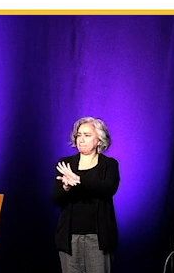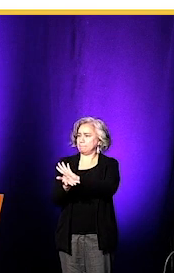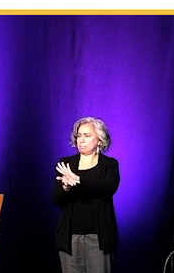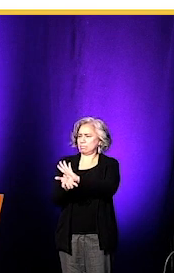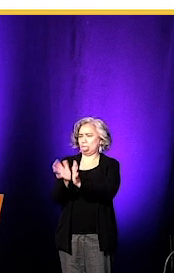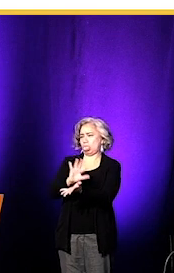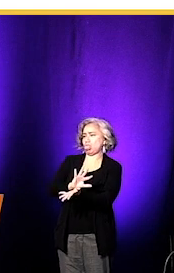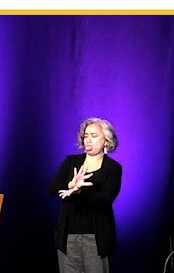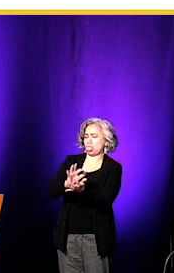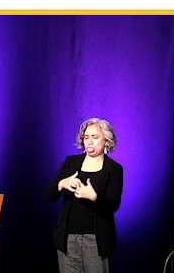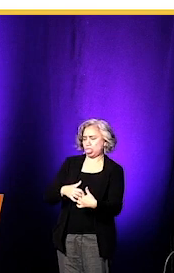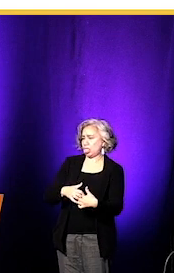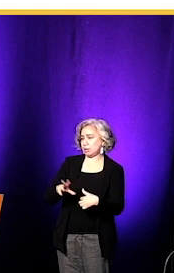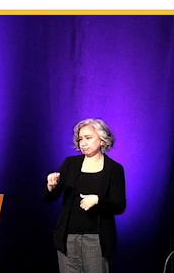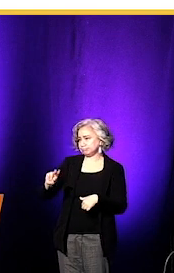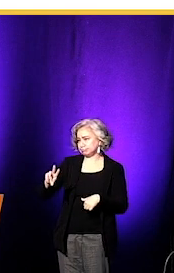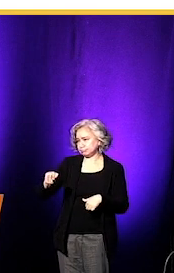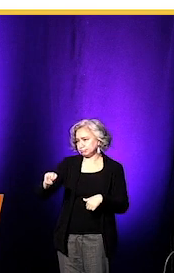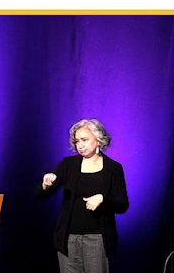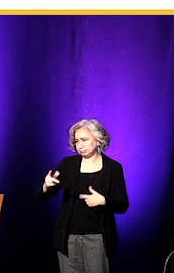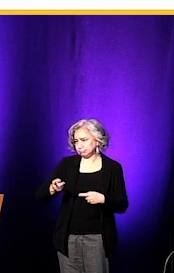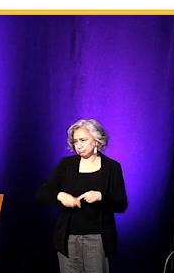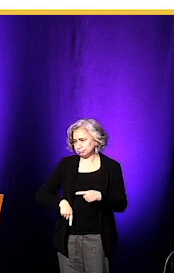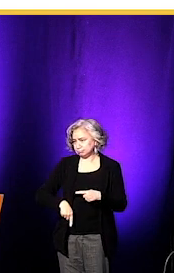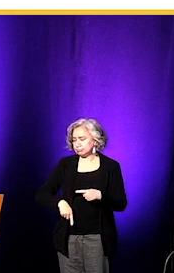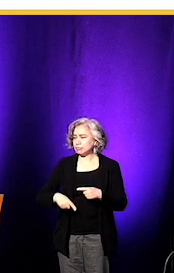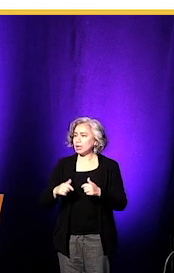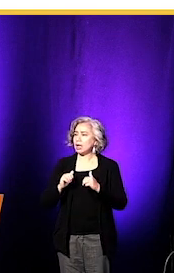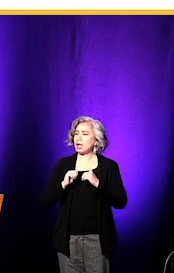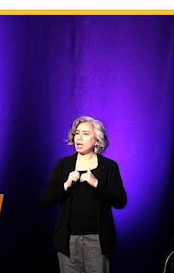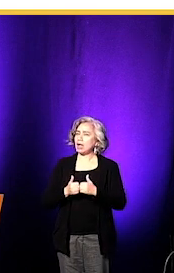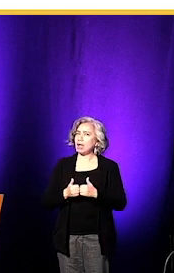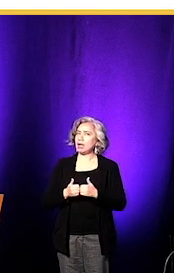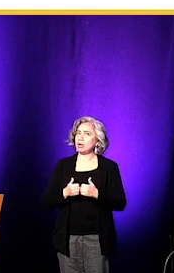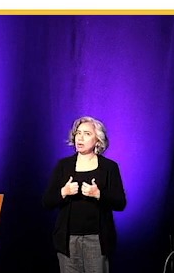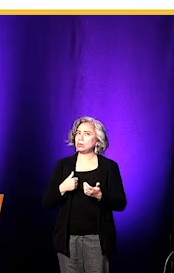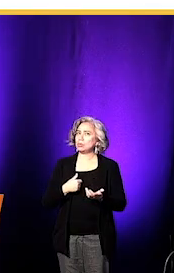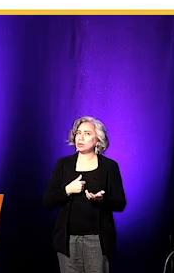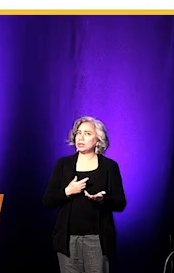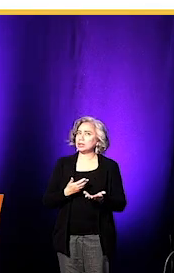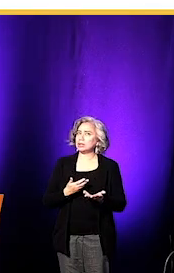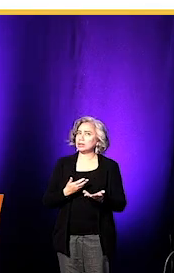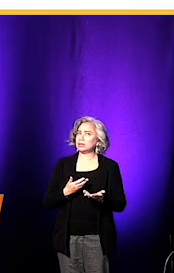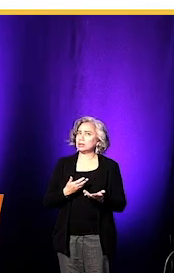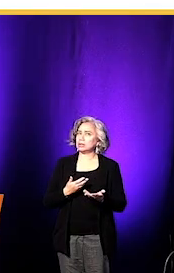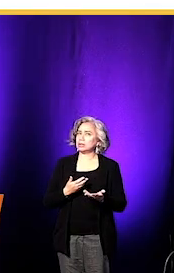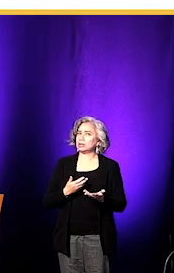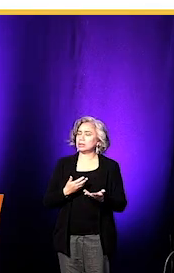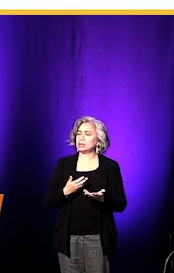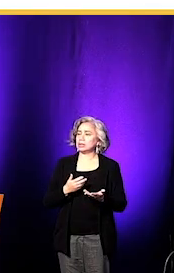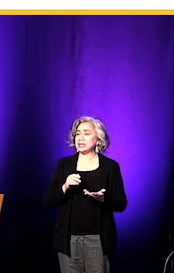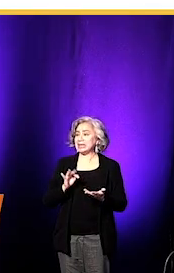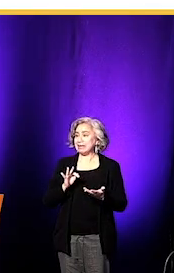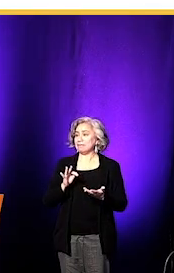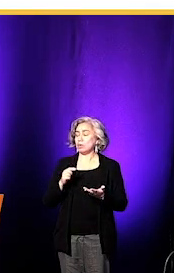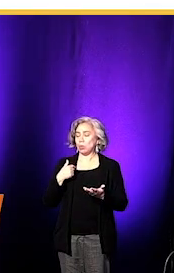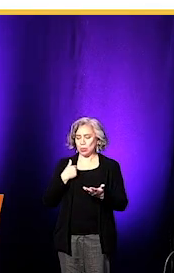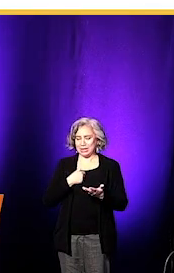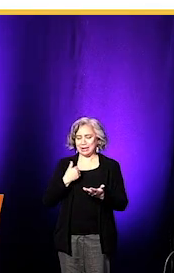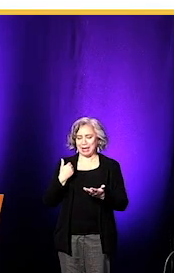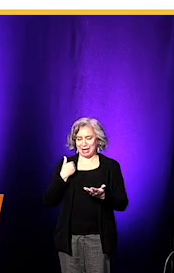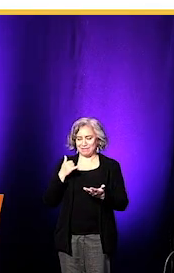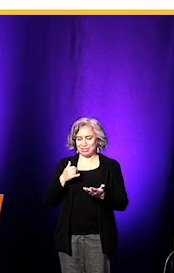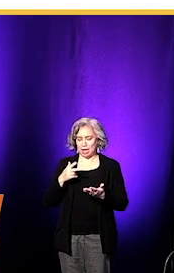be, like, how do we, when there's a hard stop, like, so